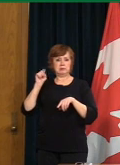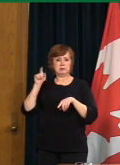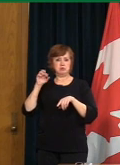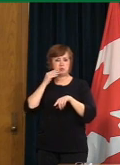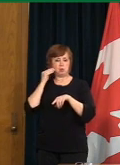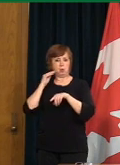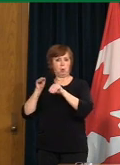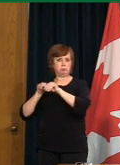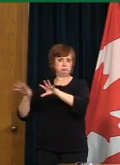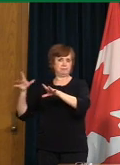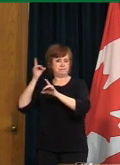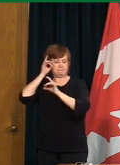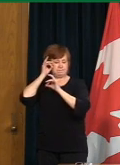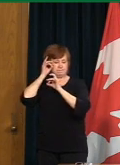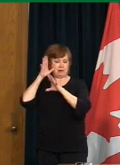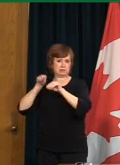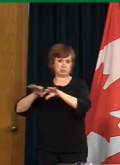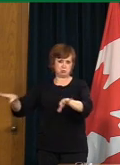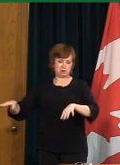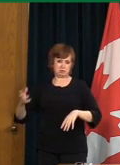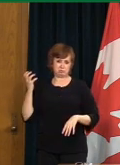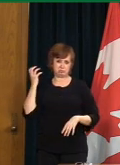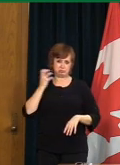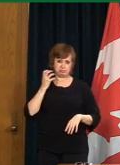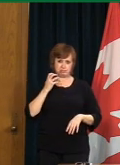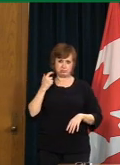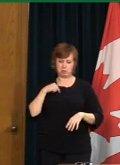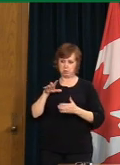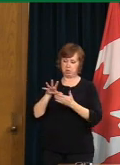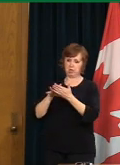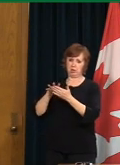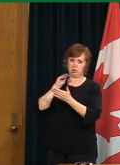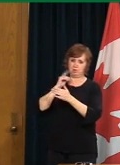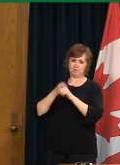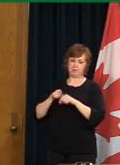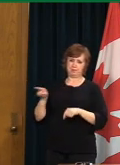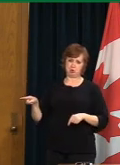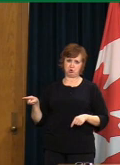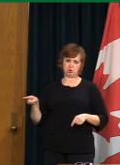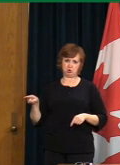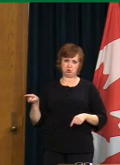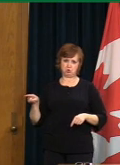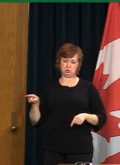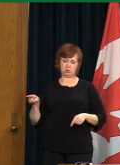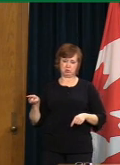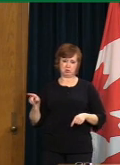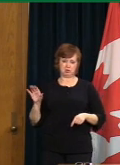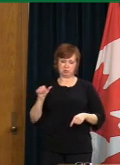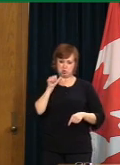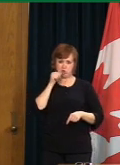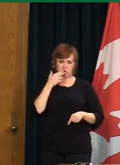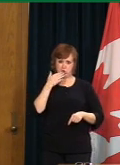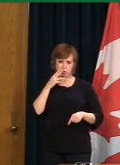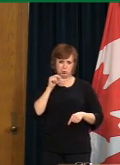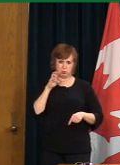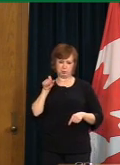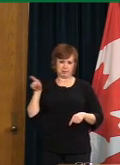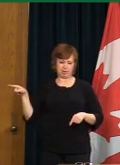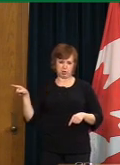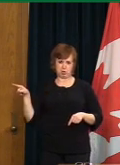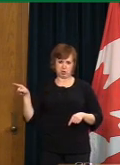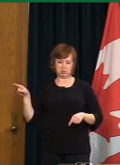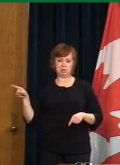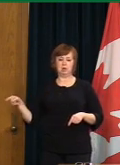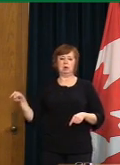rates when COVID enters into the long-term care home system, and it isn't pretty. We have been very fortunate